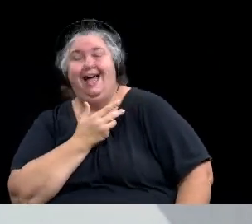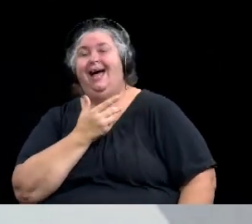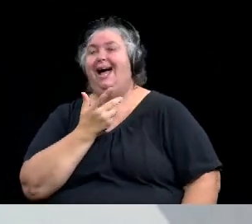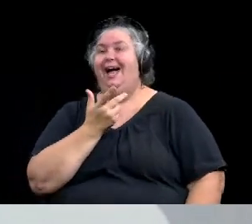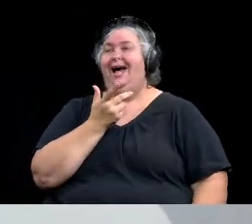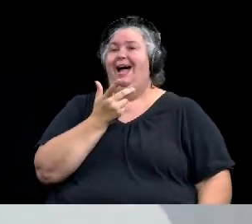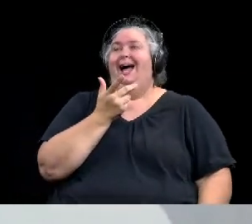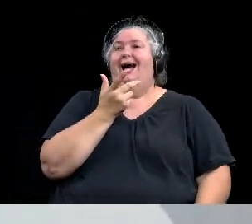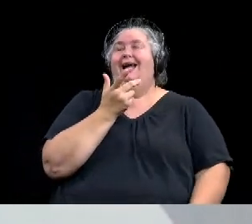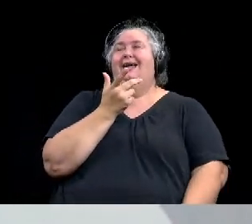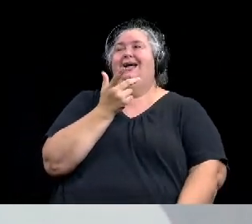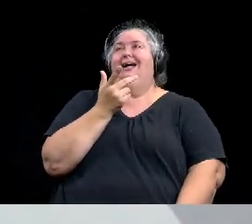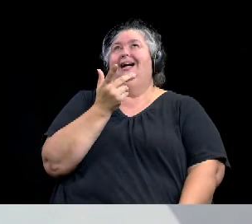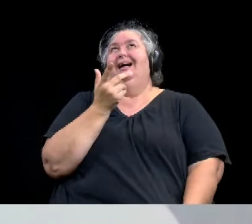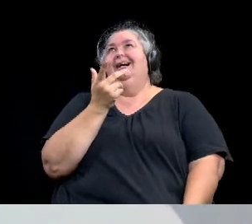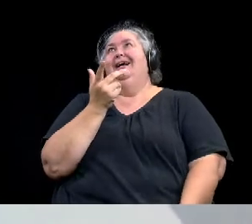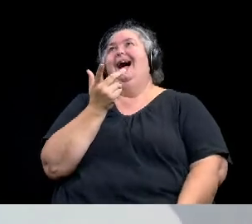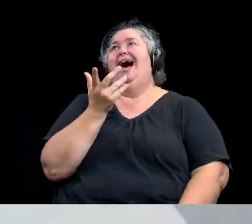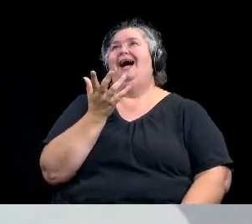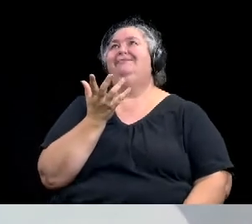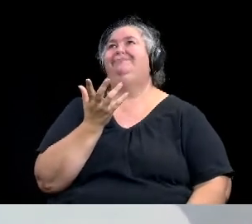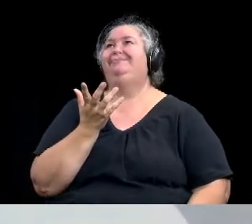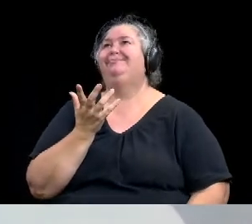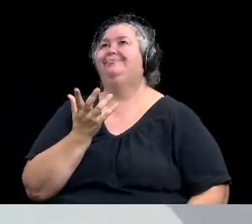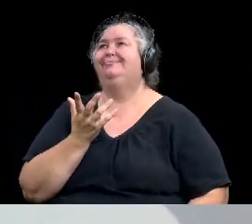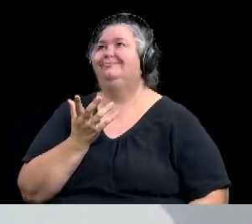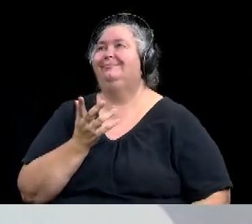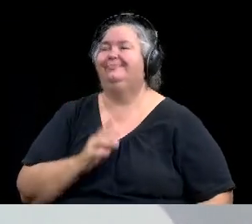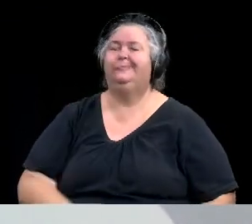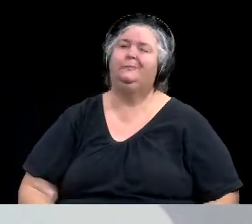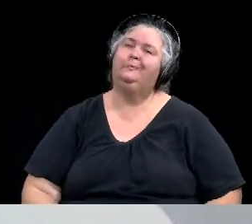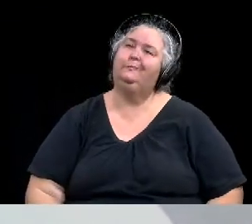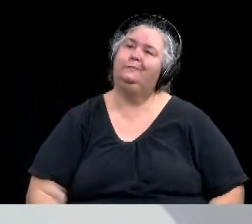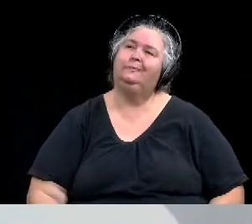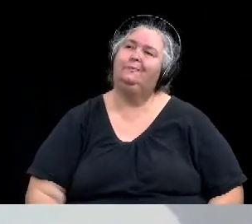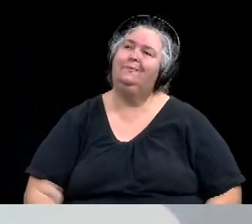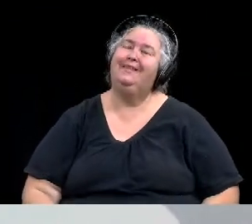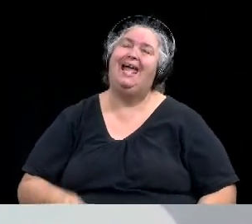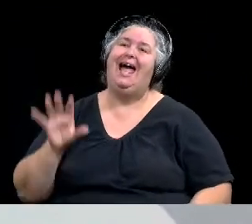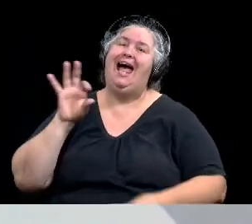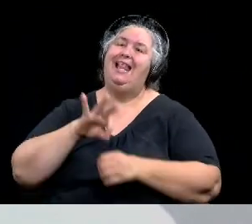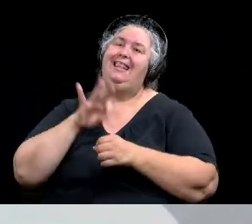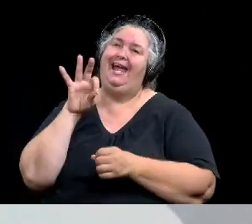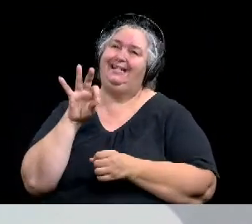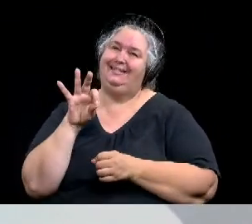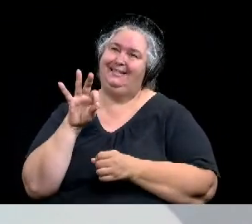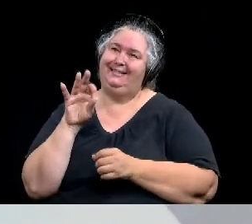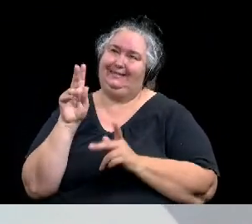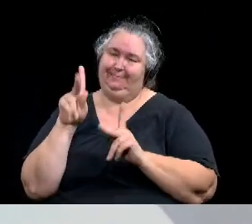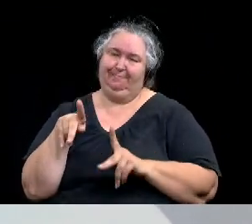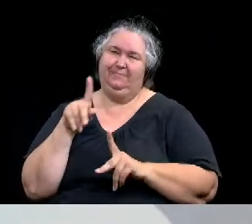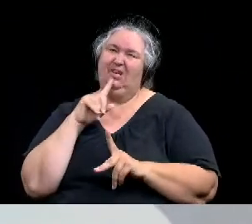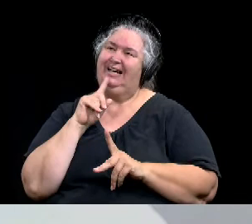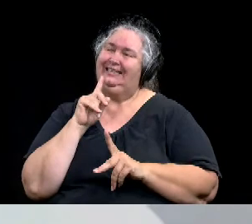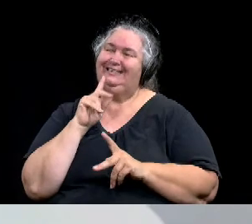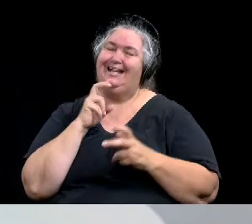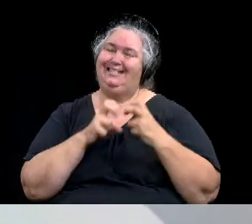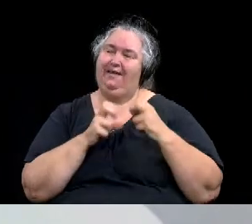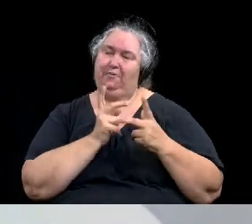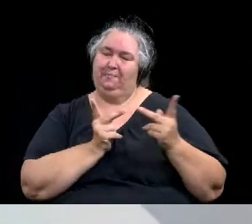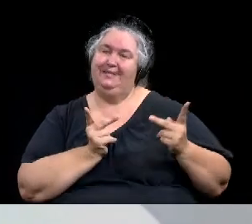know, elected officials are in a hard spot. There is a